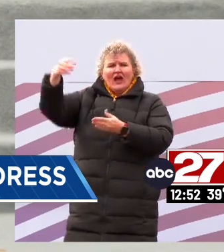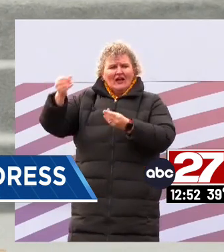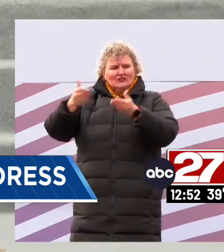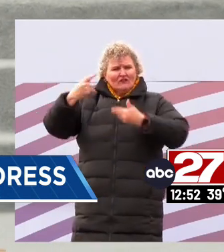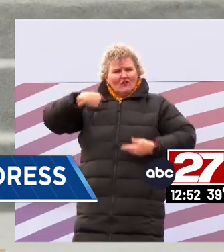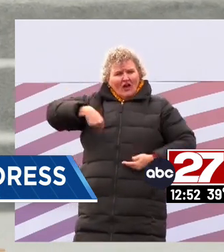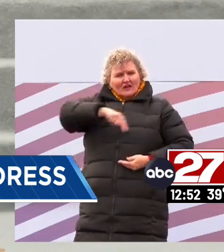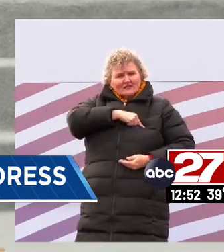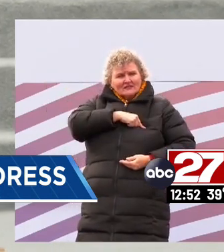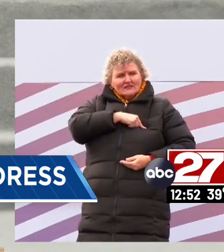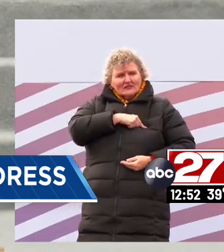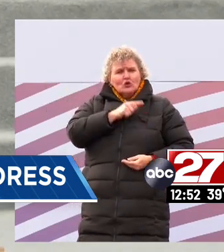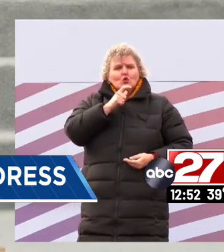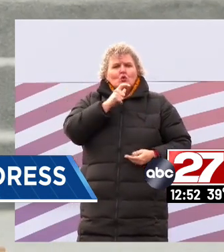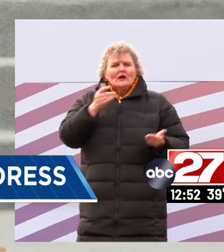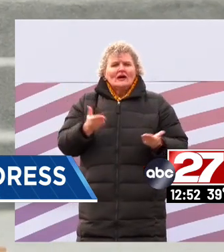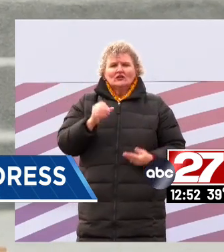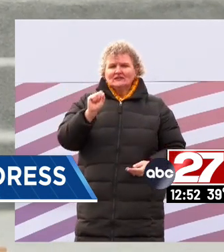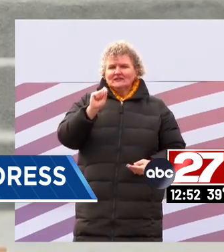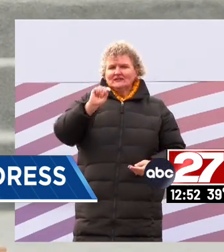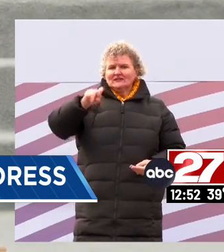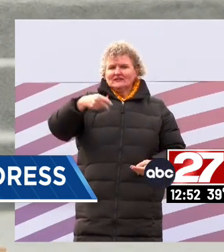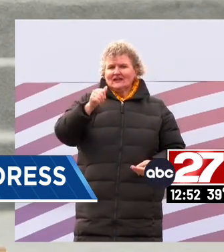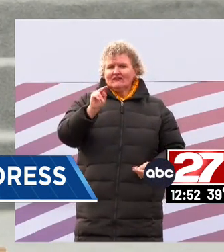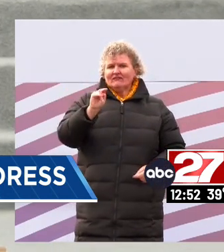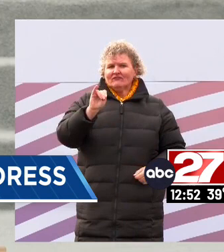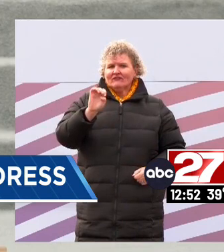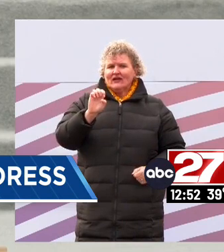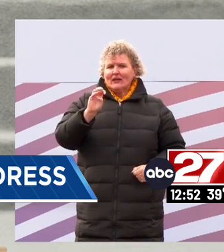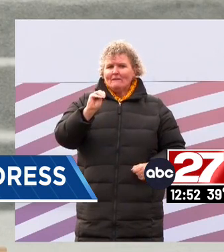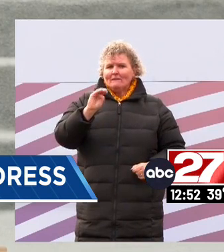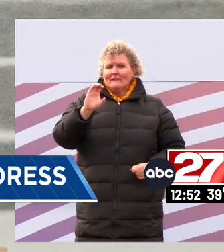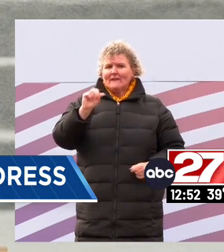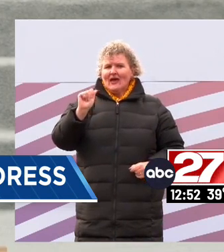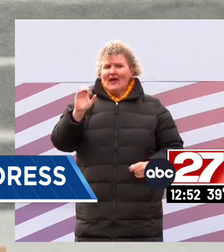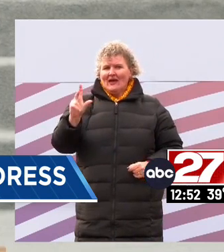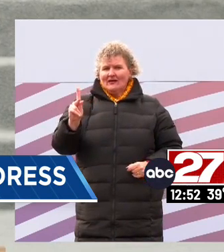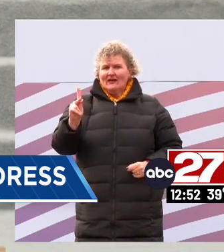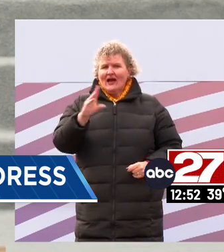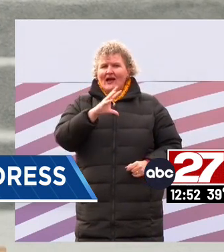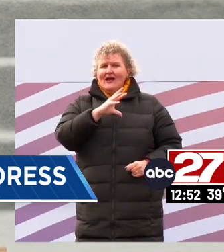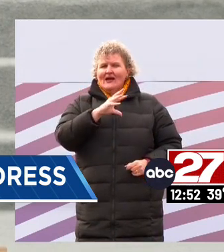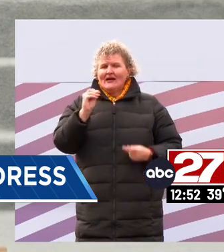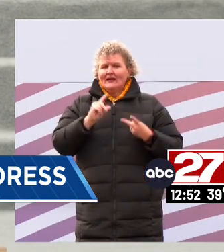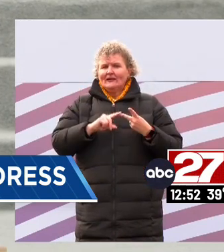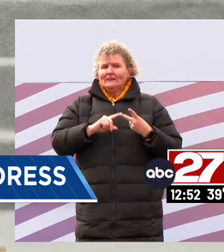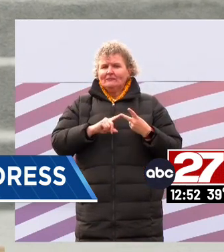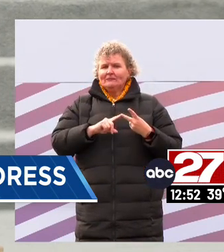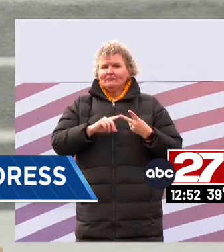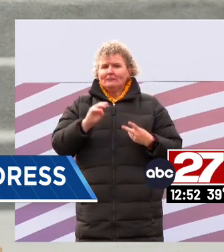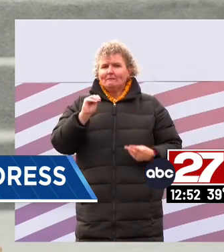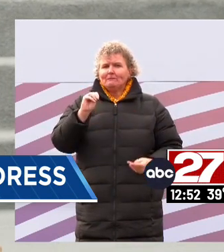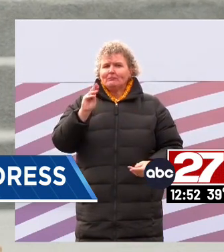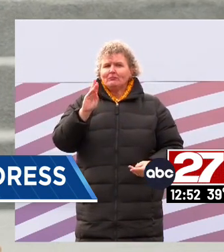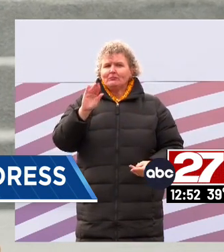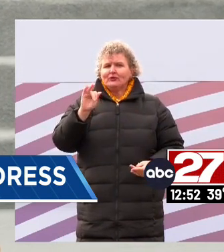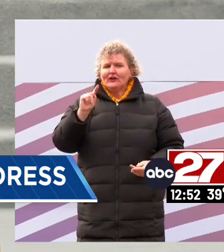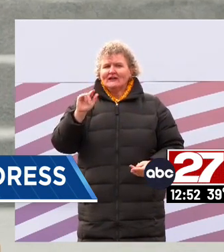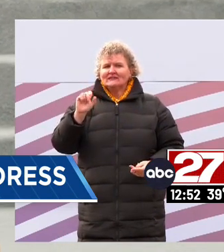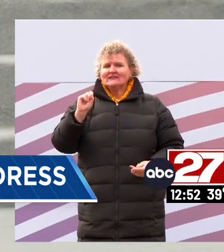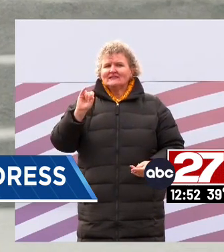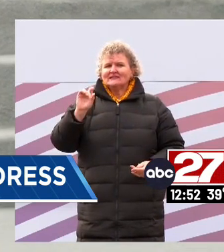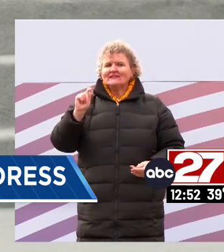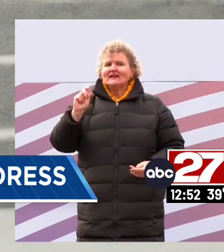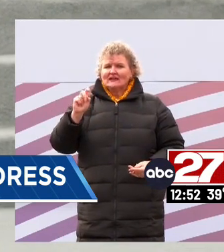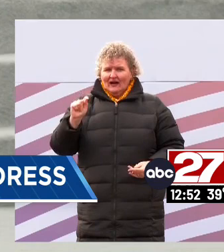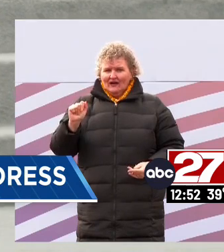Mack and Brittany Siska, the wives of Trooper Martin Mack and Brandon Siska, who were killed in the line of duty just a